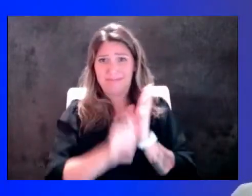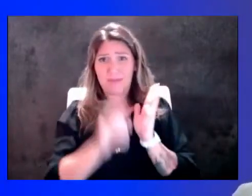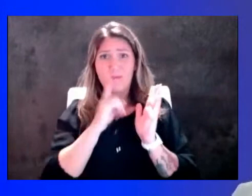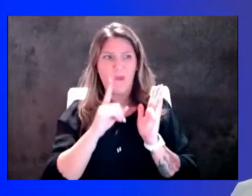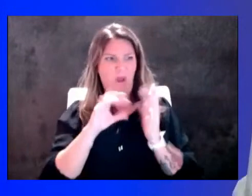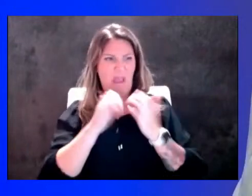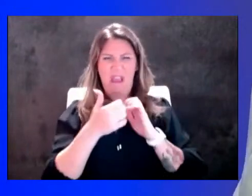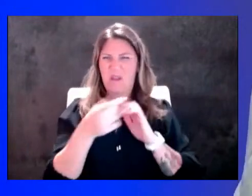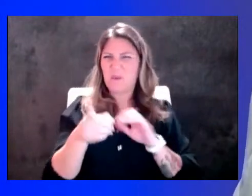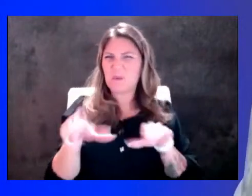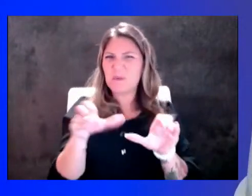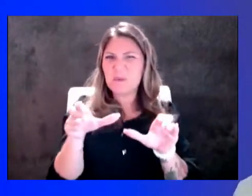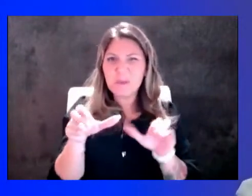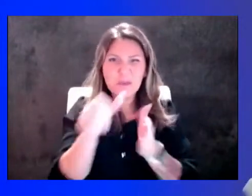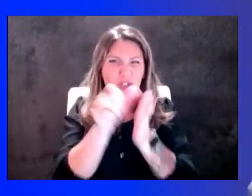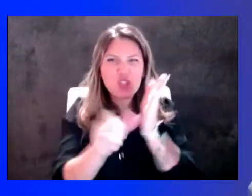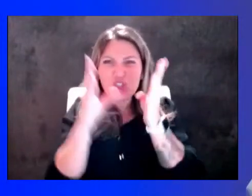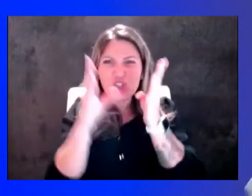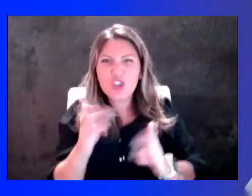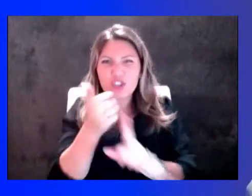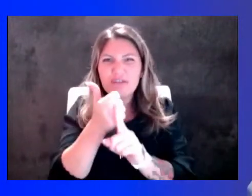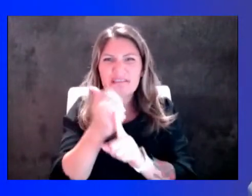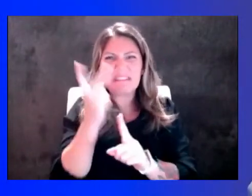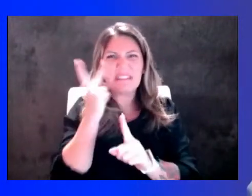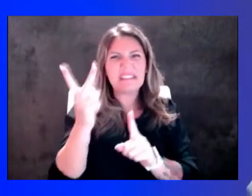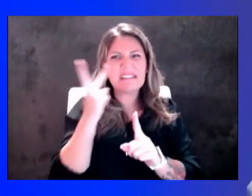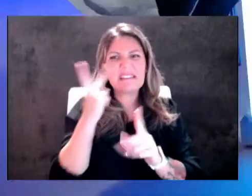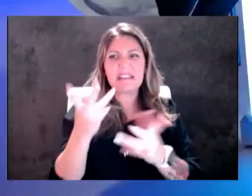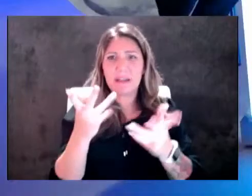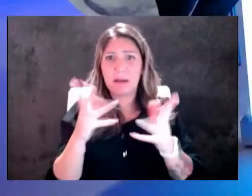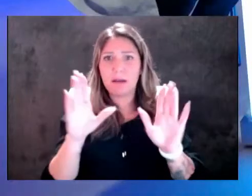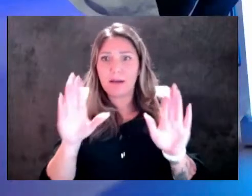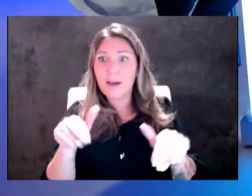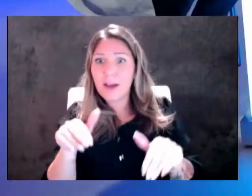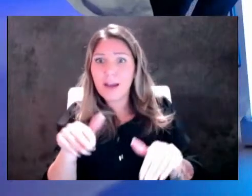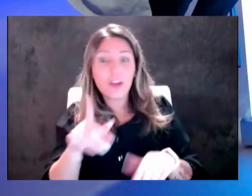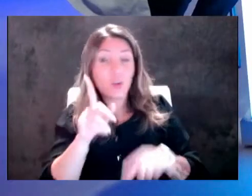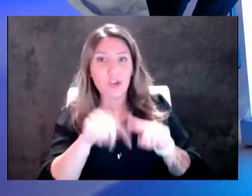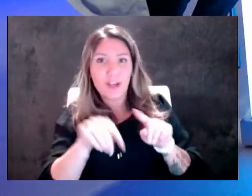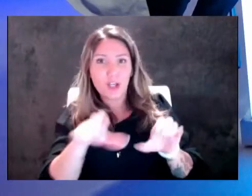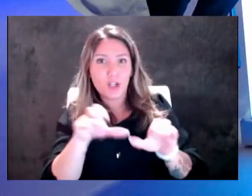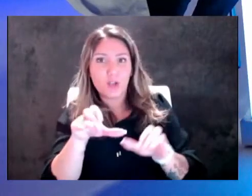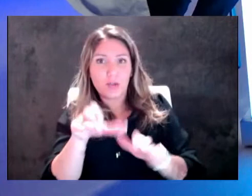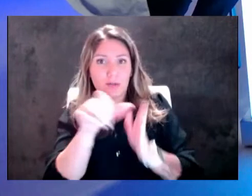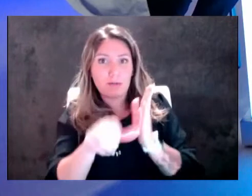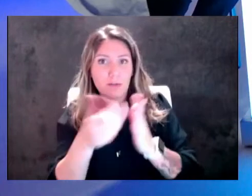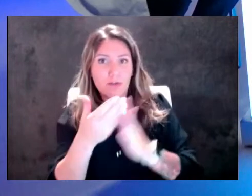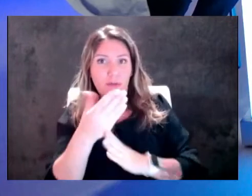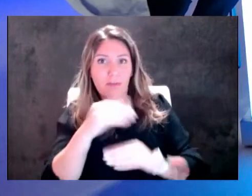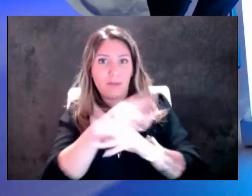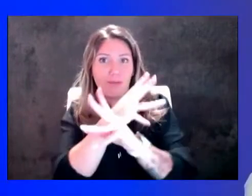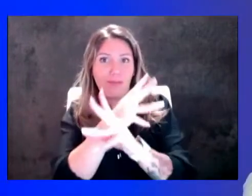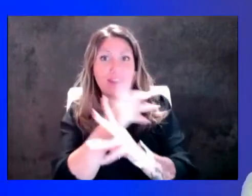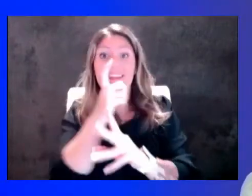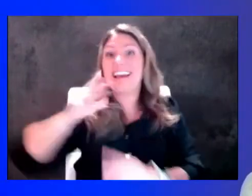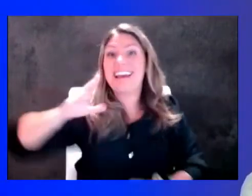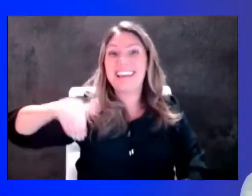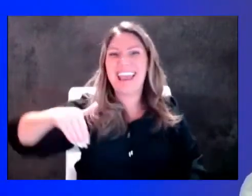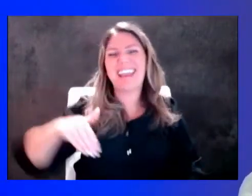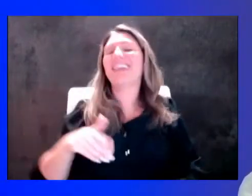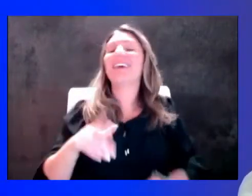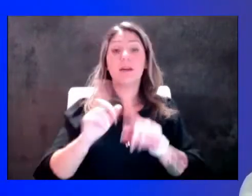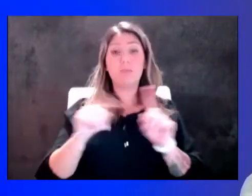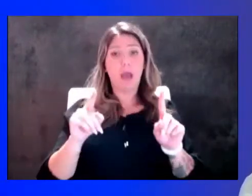do telehealth, right? How do you see patients? Surgery across that. Go ahead. Pardon me? You can't do surgery across telehealth. No, not so much. Not yet. But I do have patients